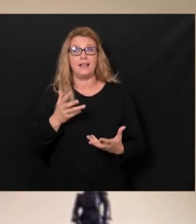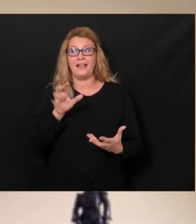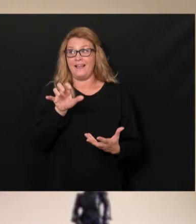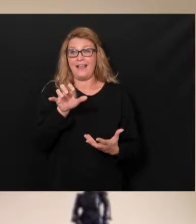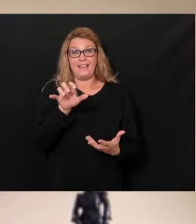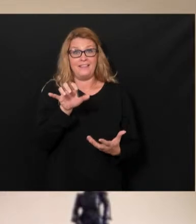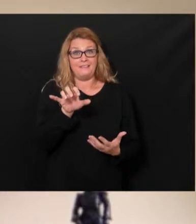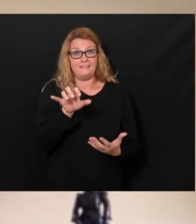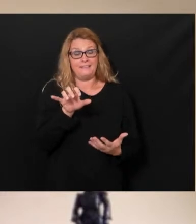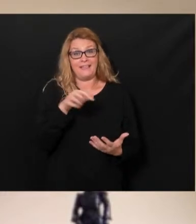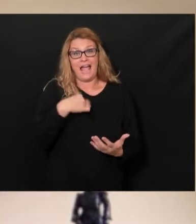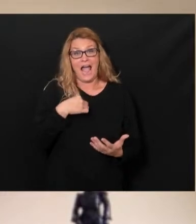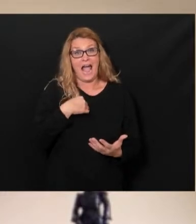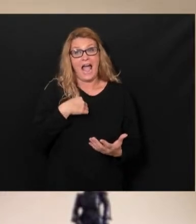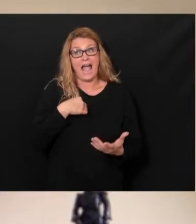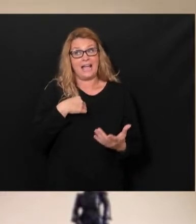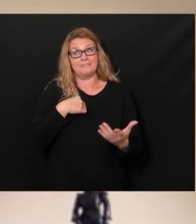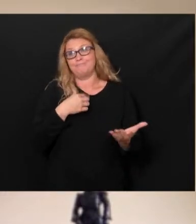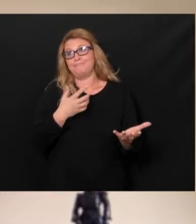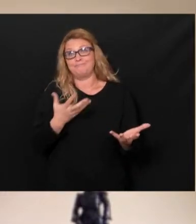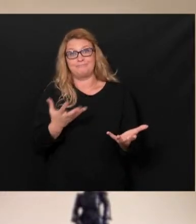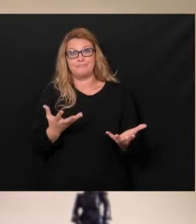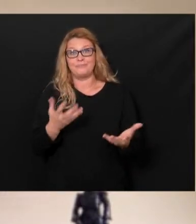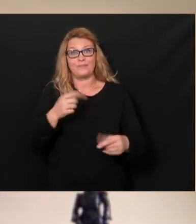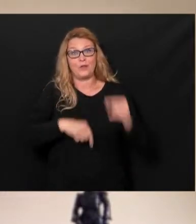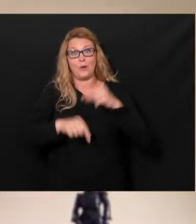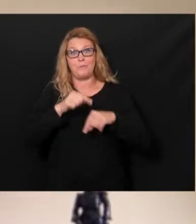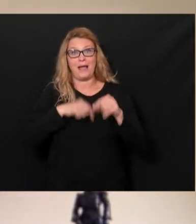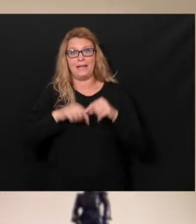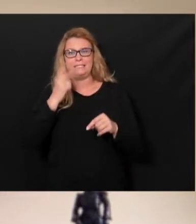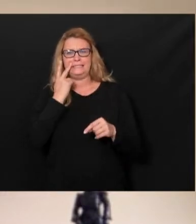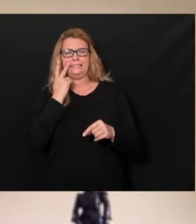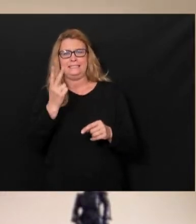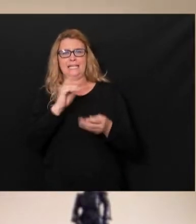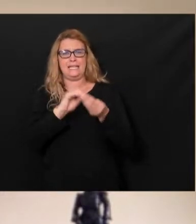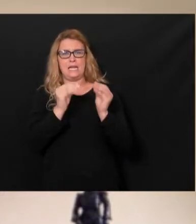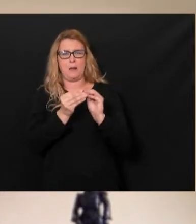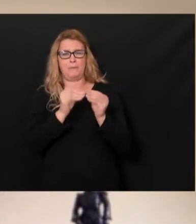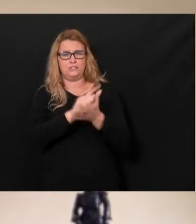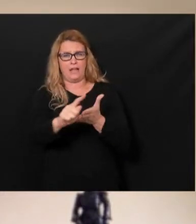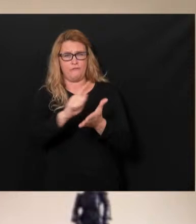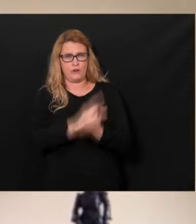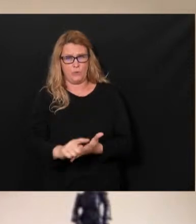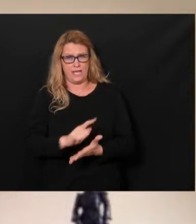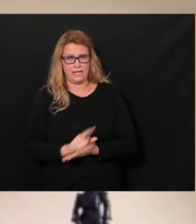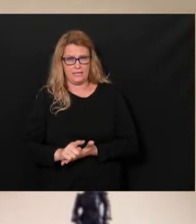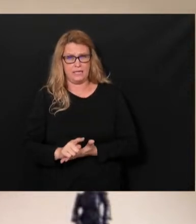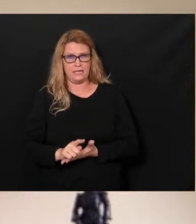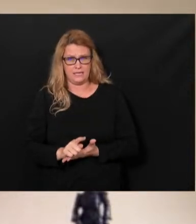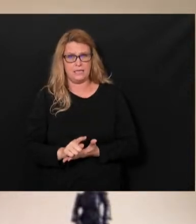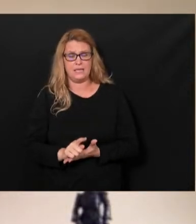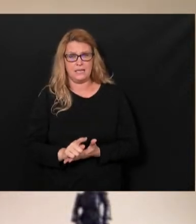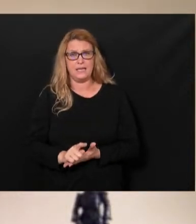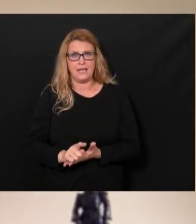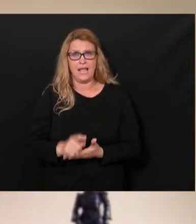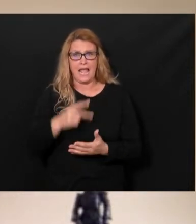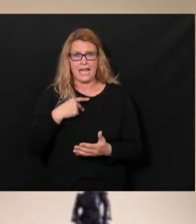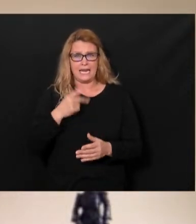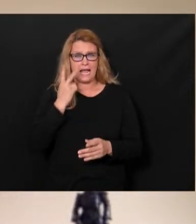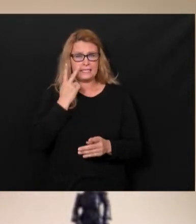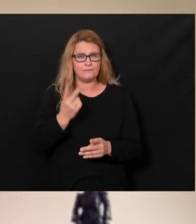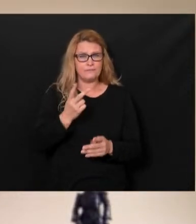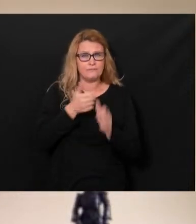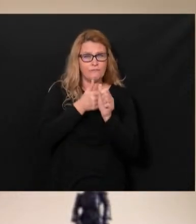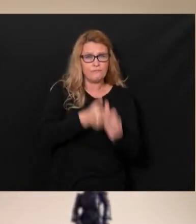done. I go back to look at the numbers each week and the track record of West Virginia